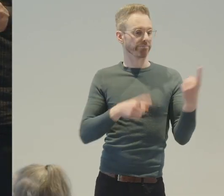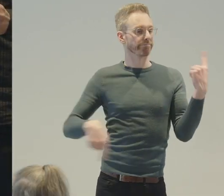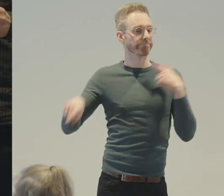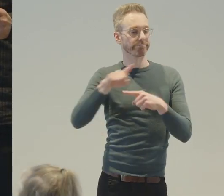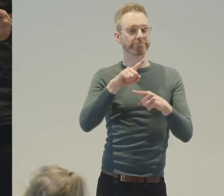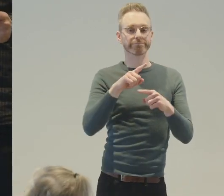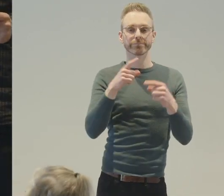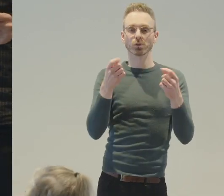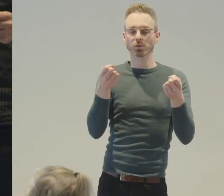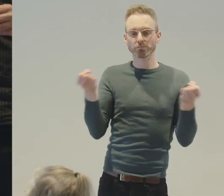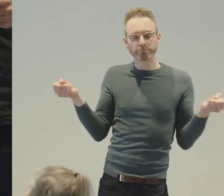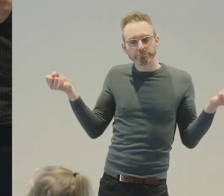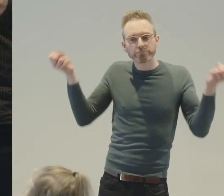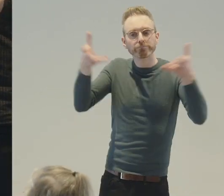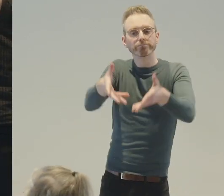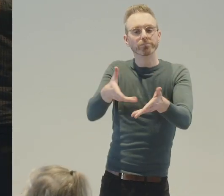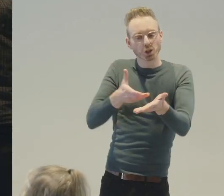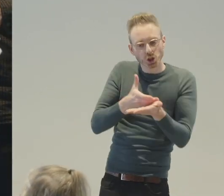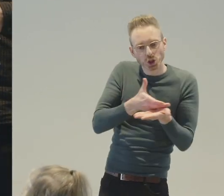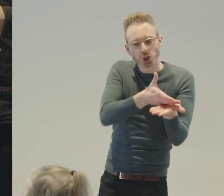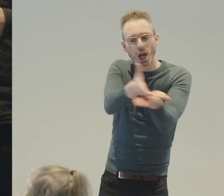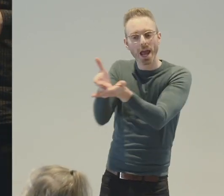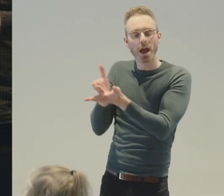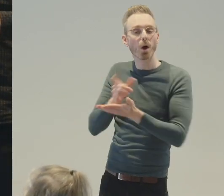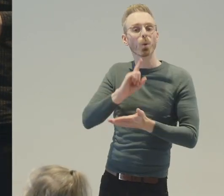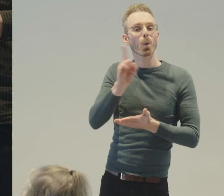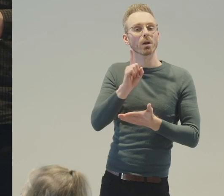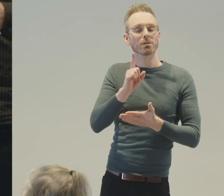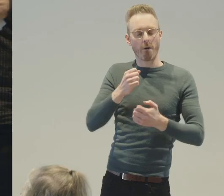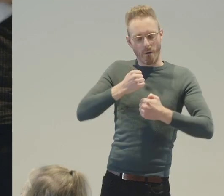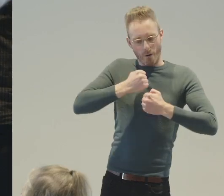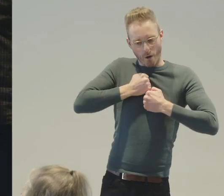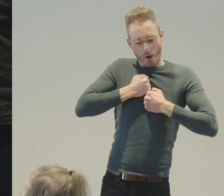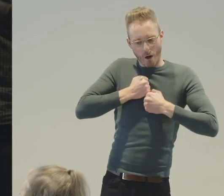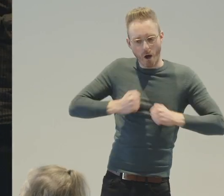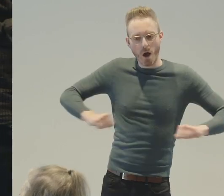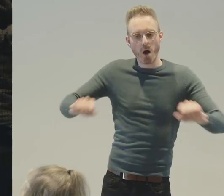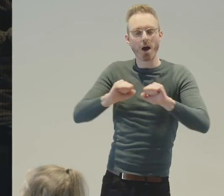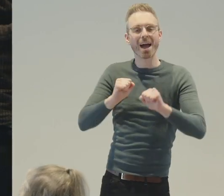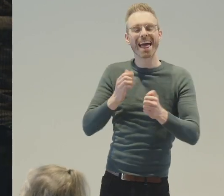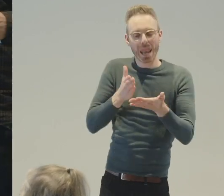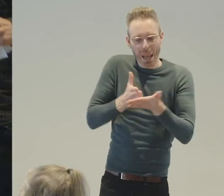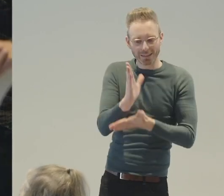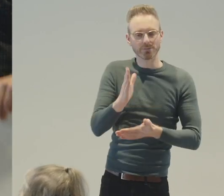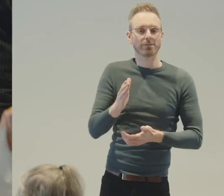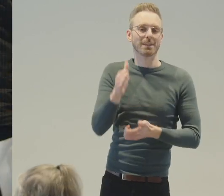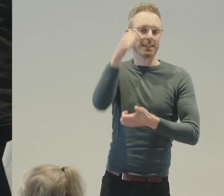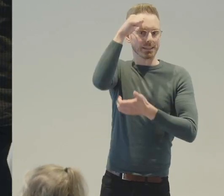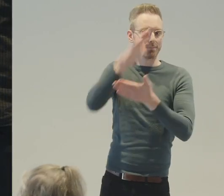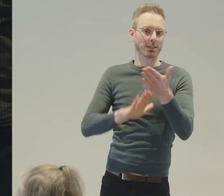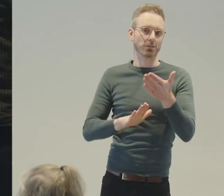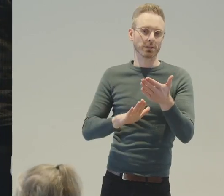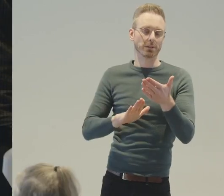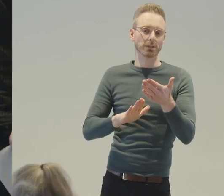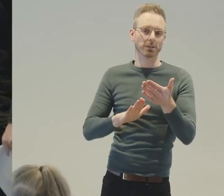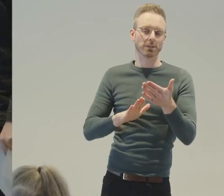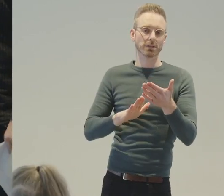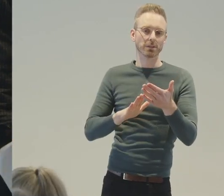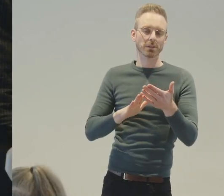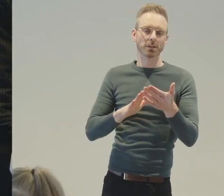can really shine through to what you're trying to get out